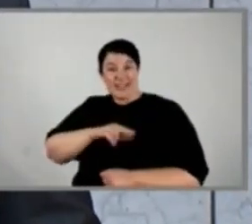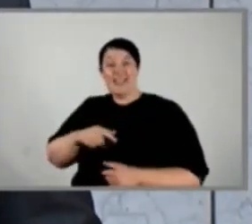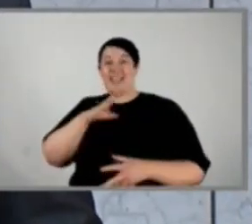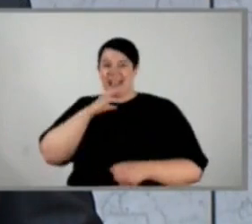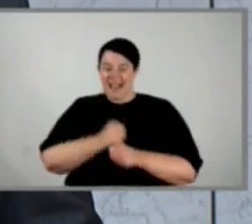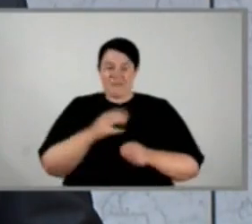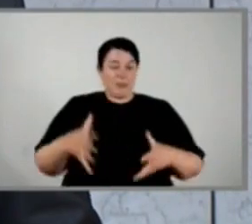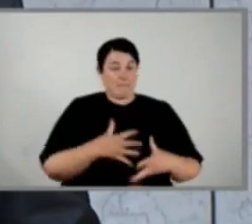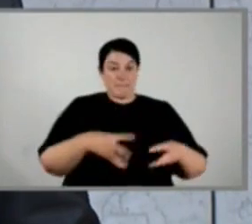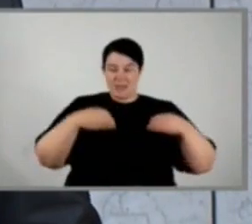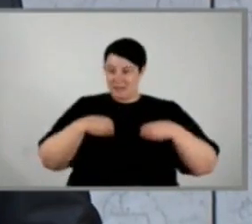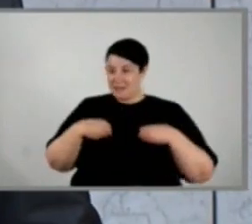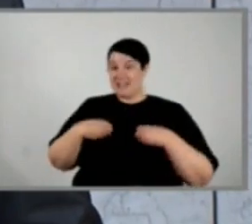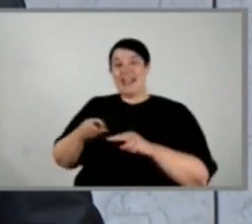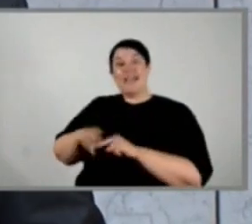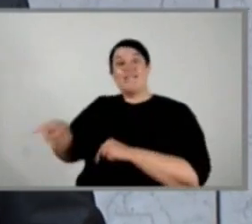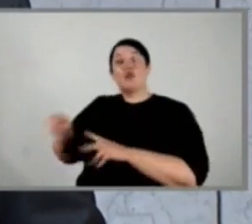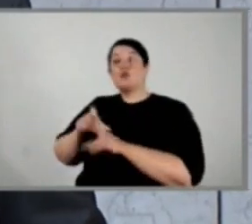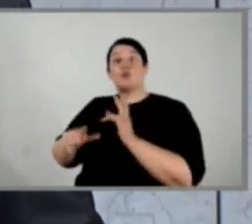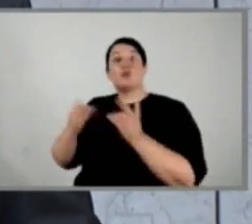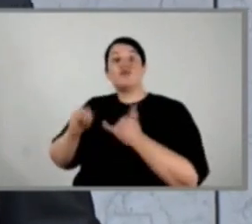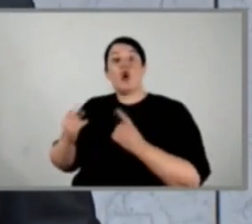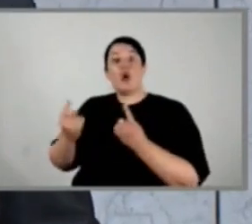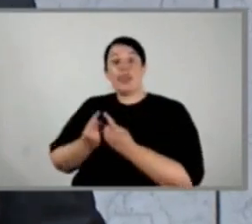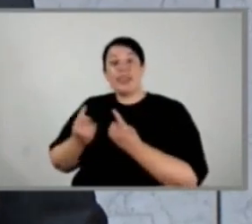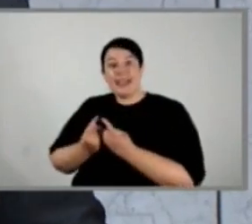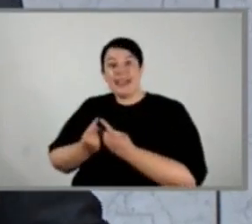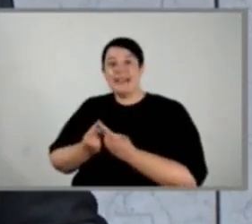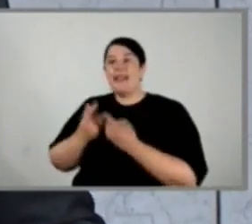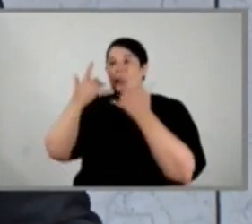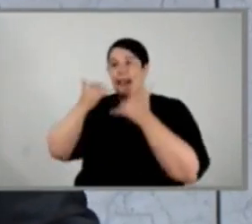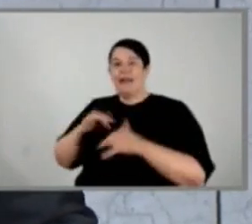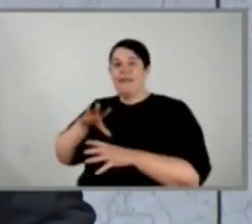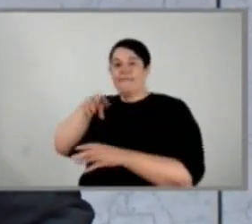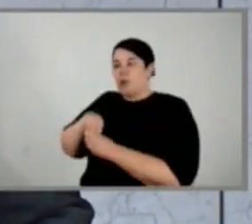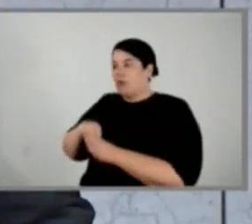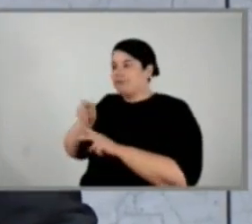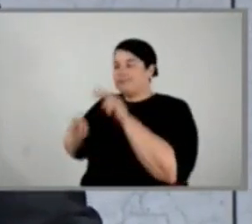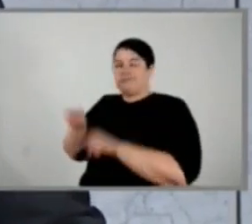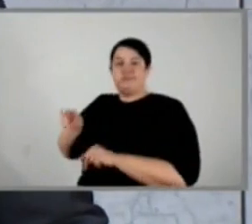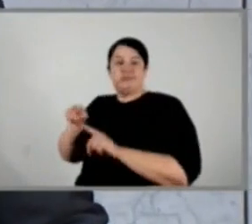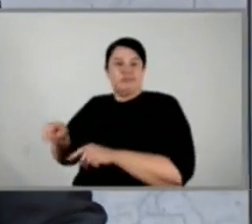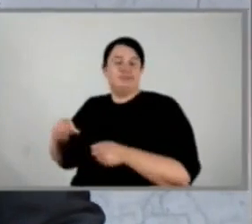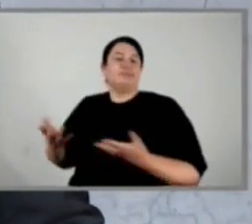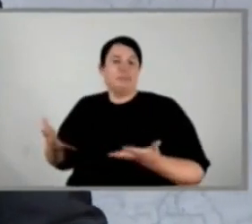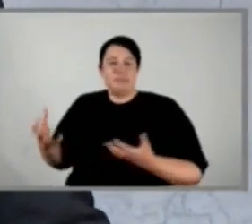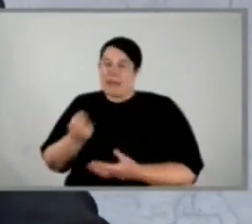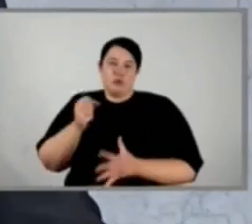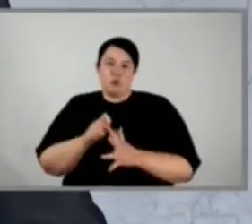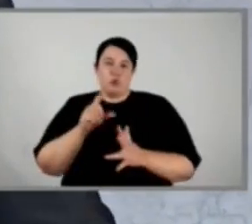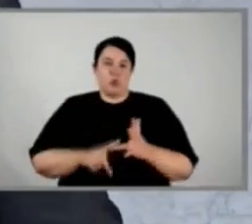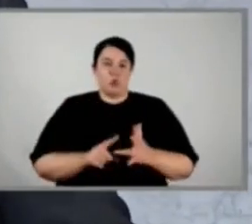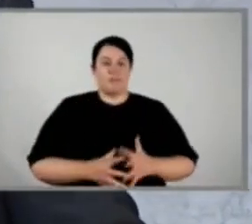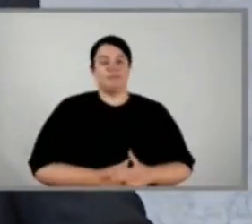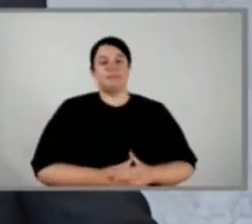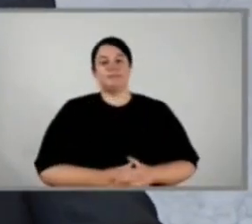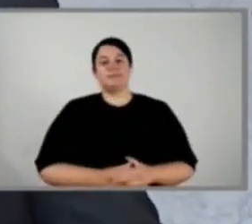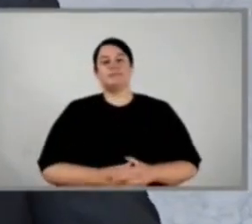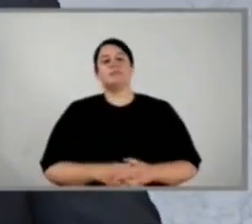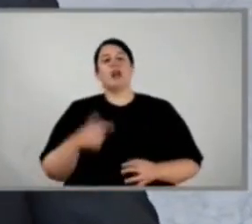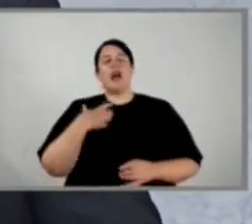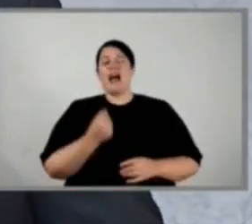legal advice, and that is what the government has done. Just one follow-up on Yep. repatriation. Yep. You